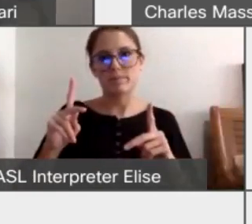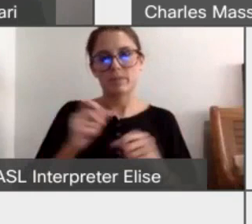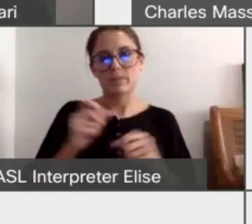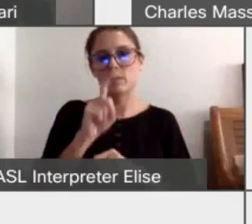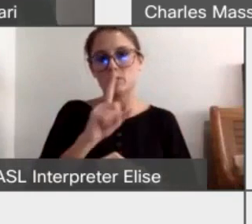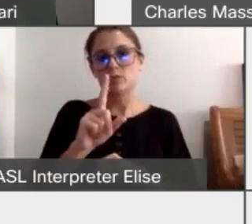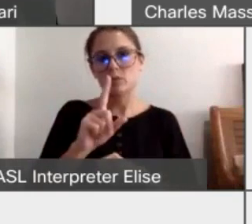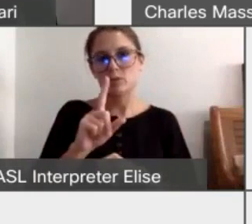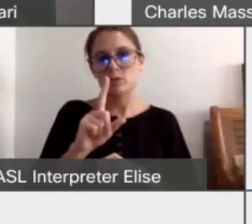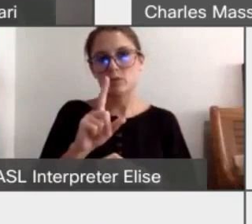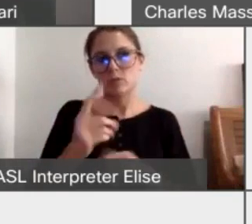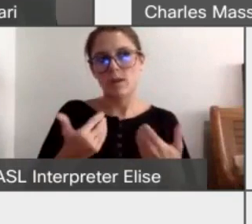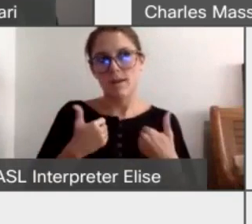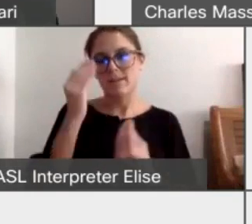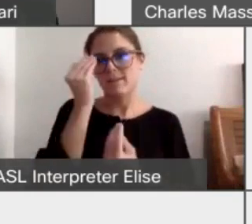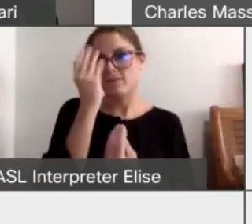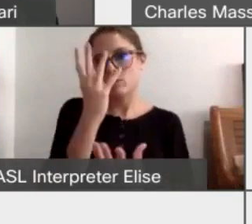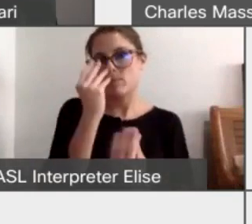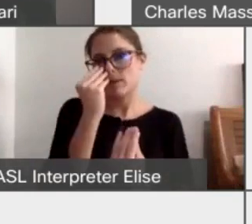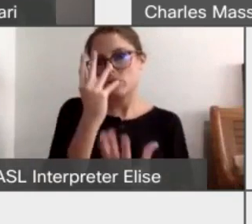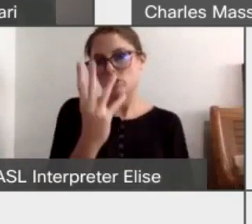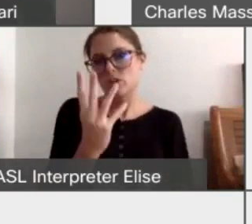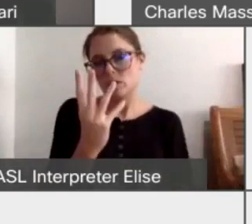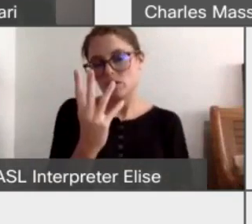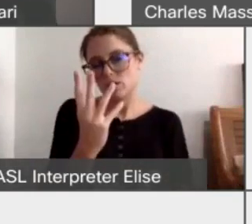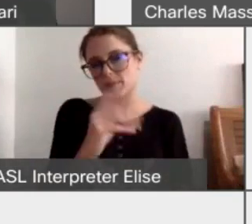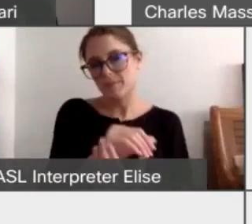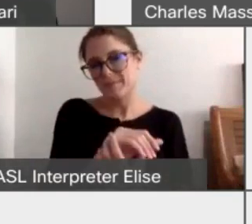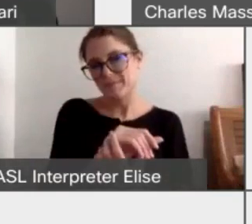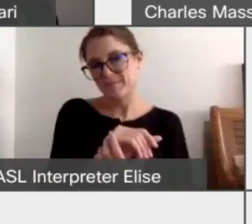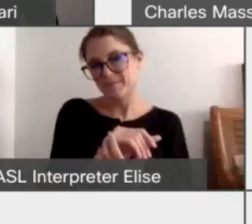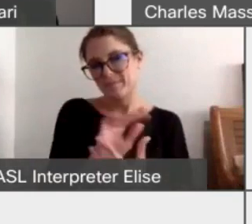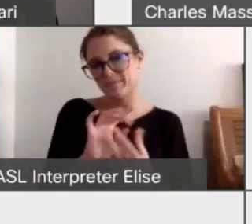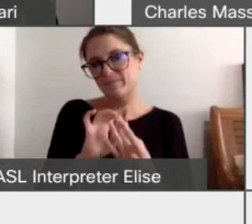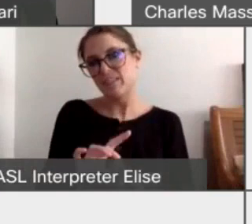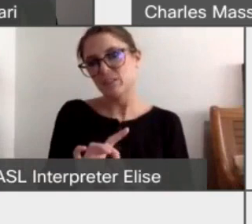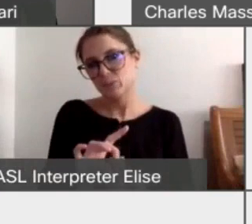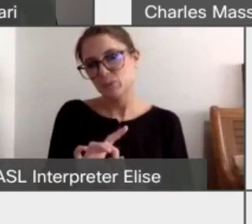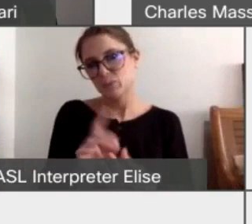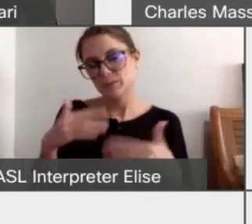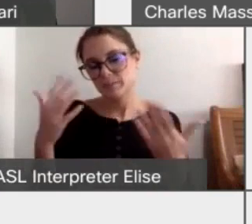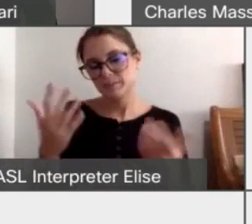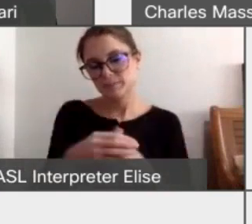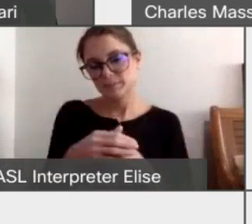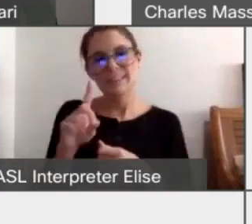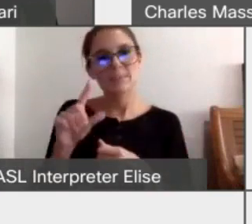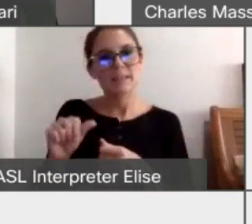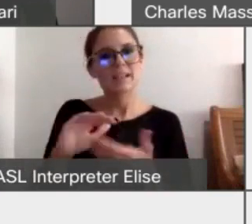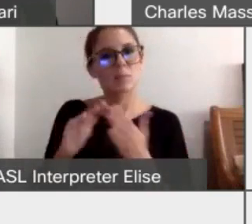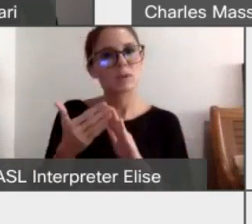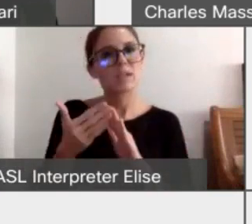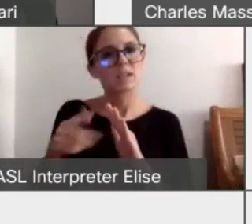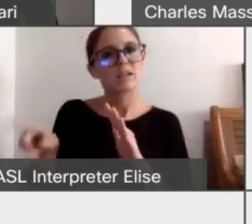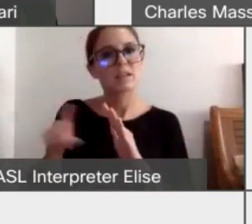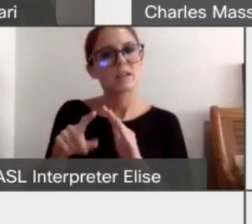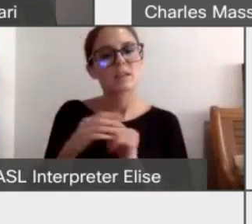that it does have information um, about the disability community, and